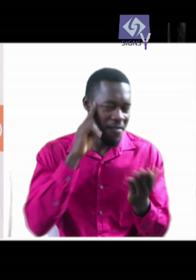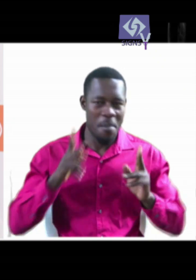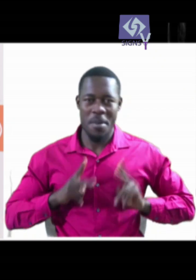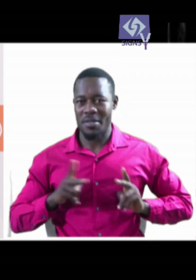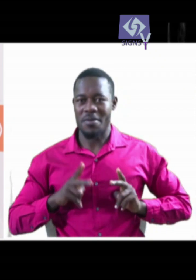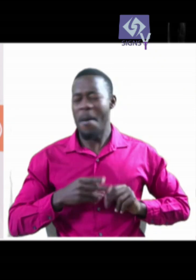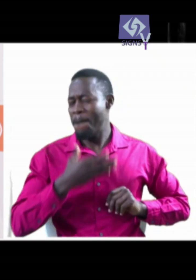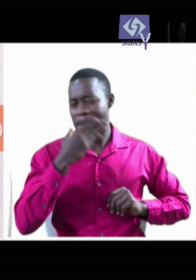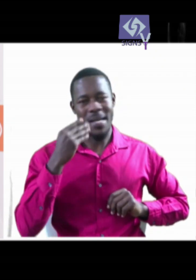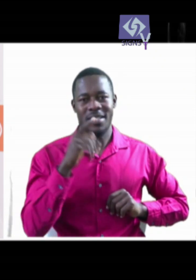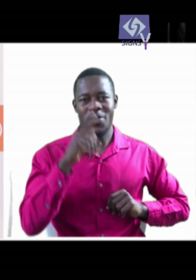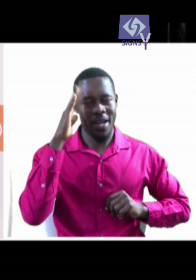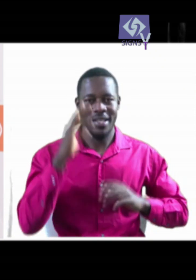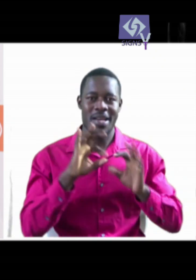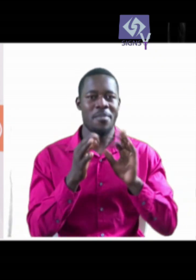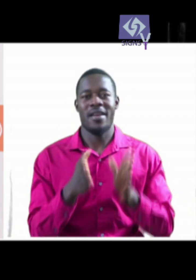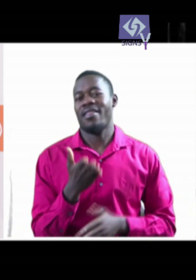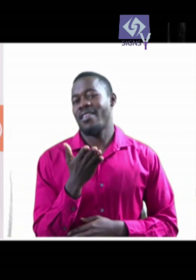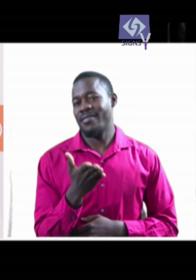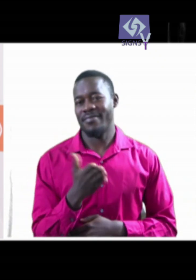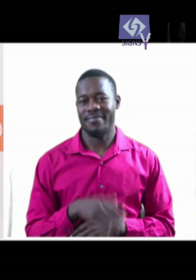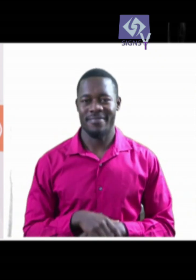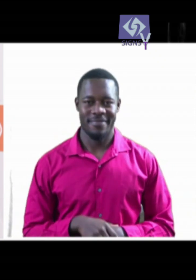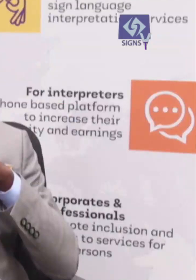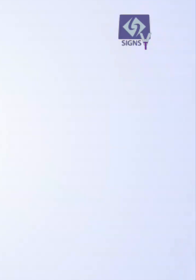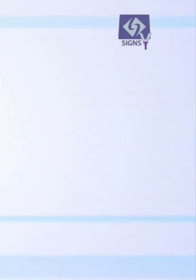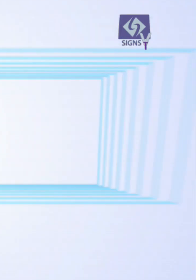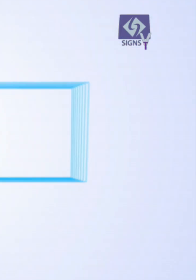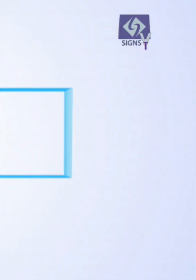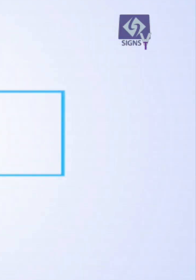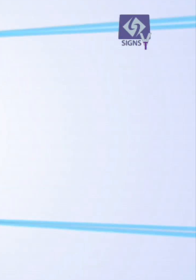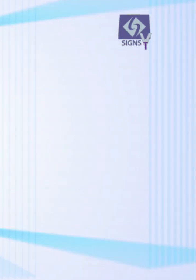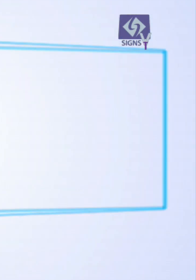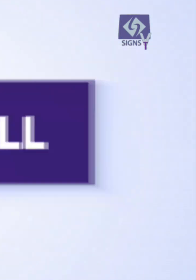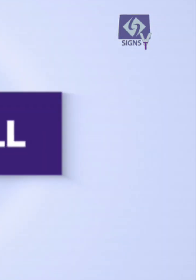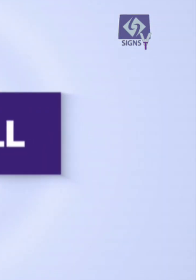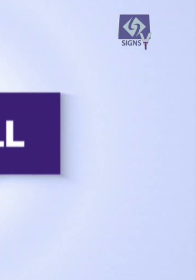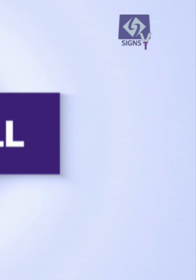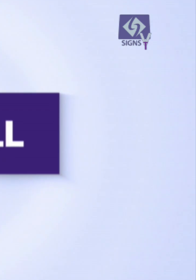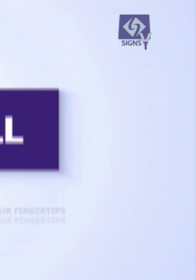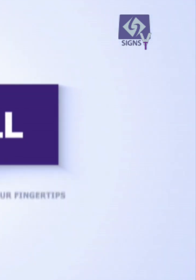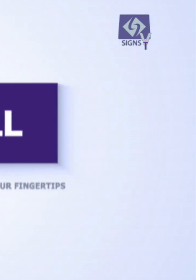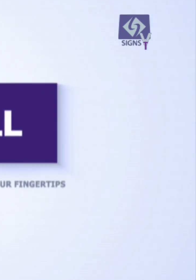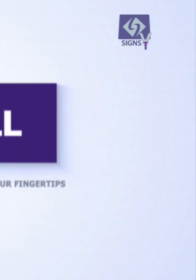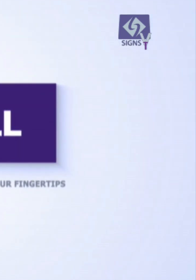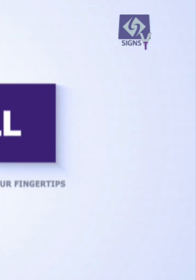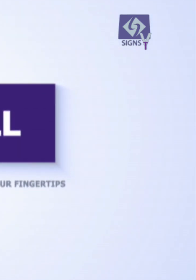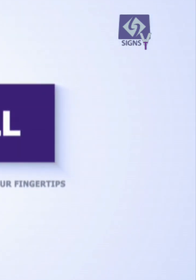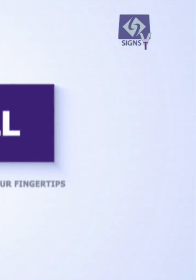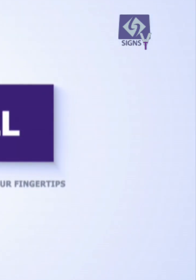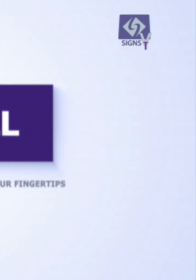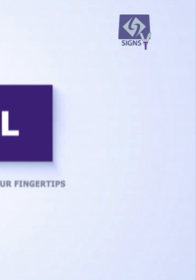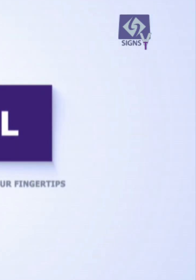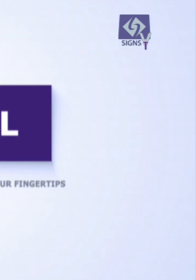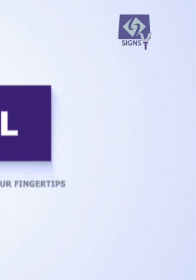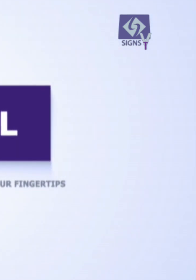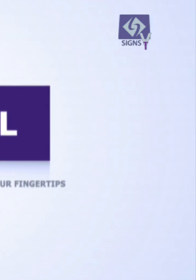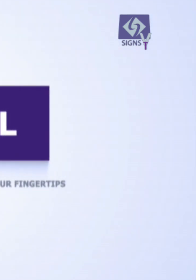engagement of this deaf person with the doctors, she was able to call an interpreter who would now tell the